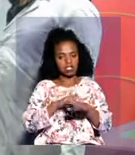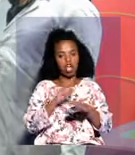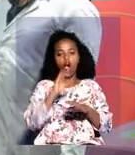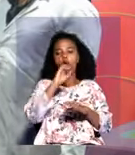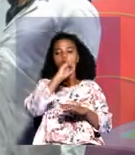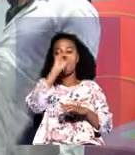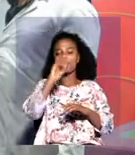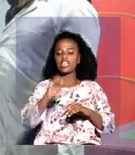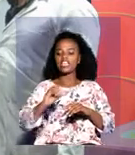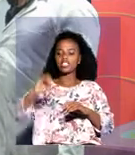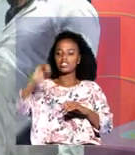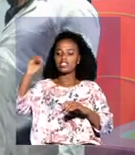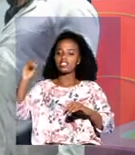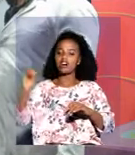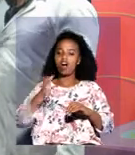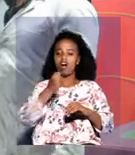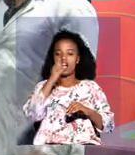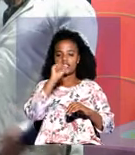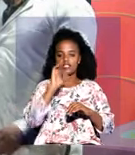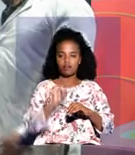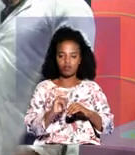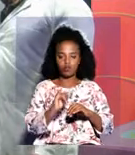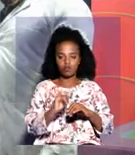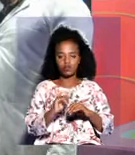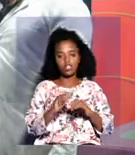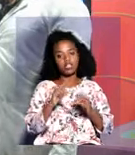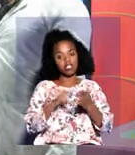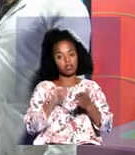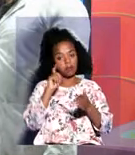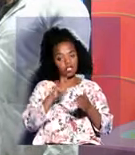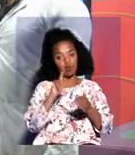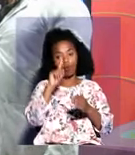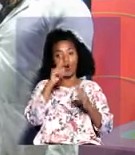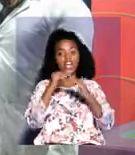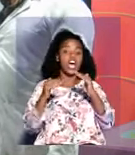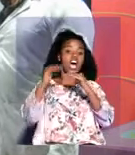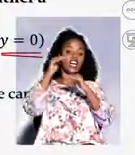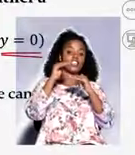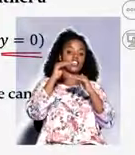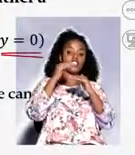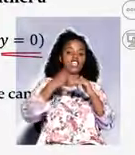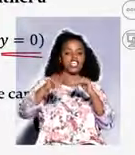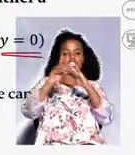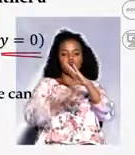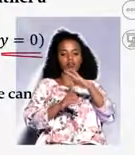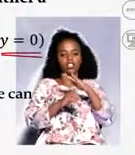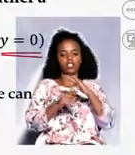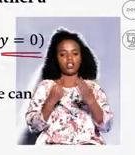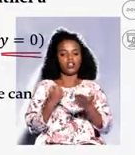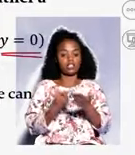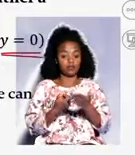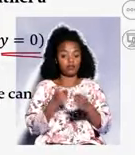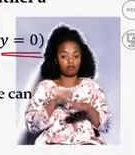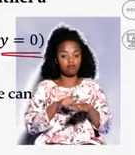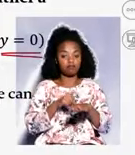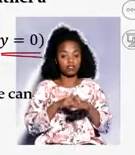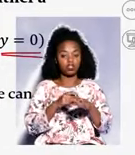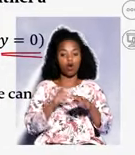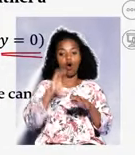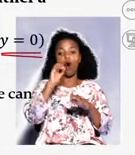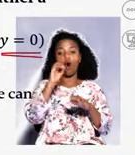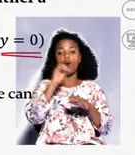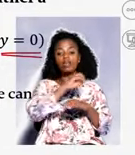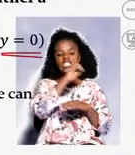asymptote, otherwise it will not have. It must be 1 higher than the denominator. In that case you have oblique asymptote. The